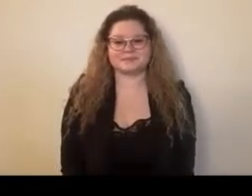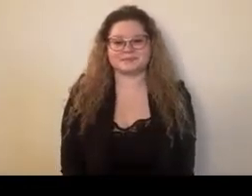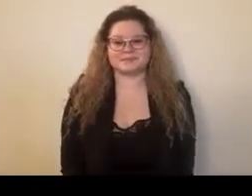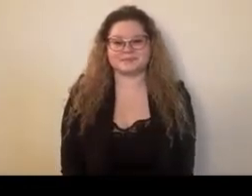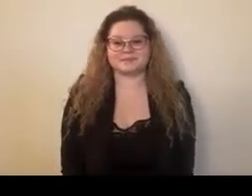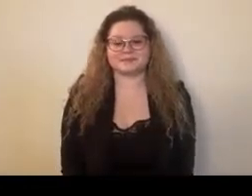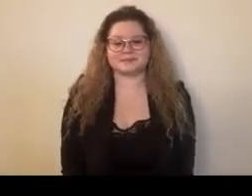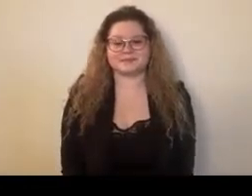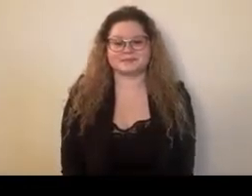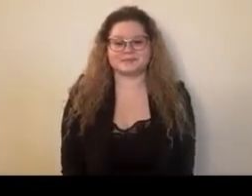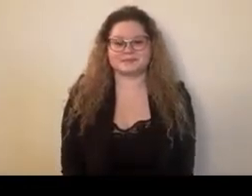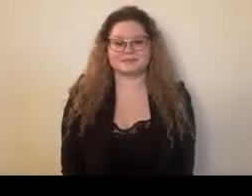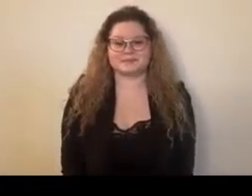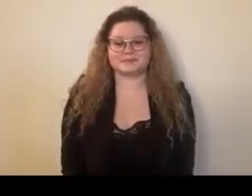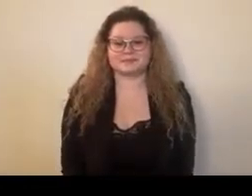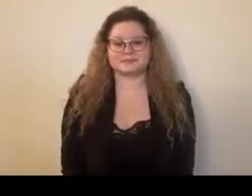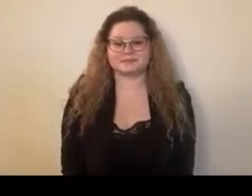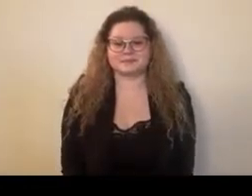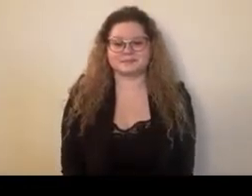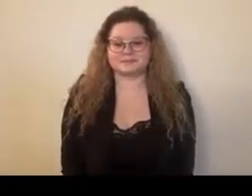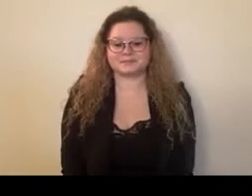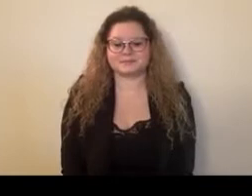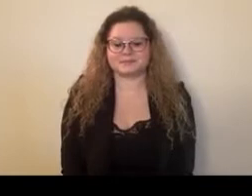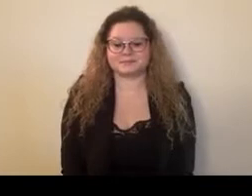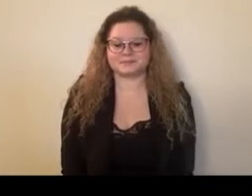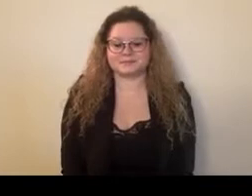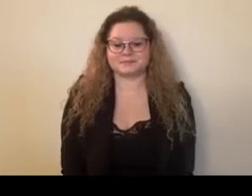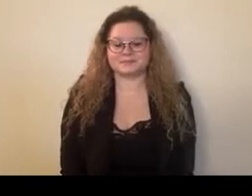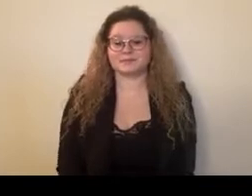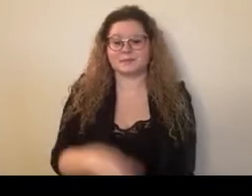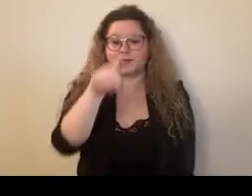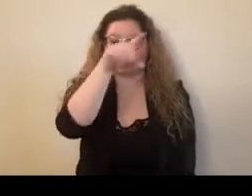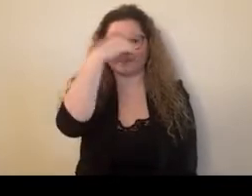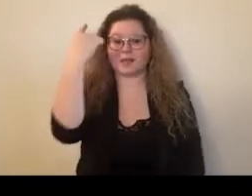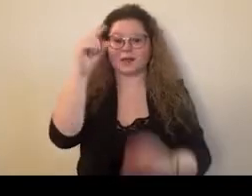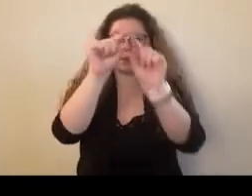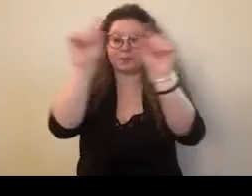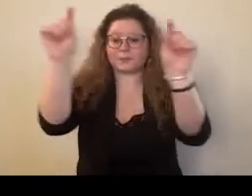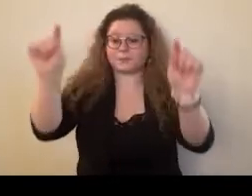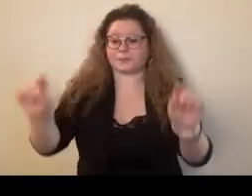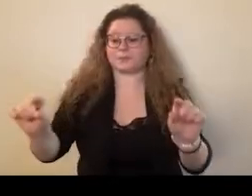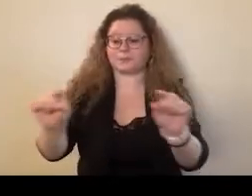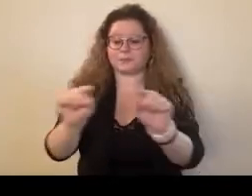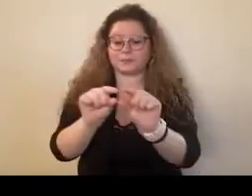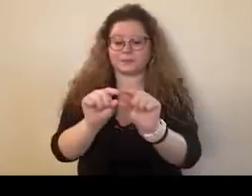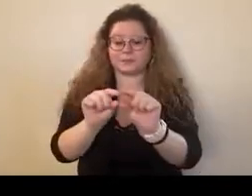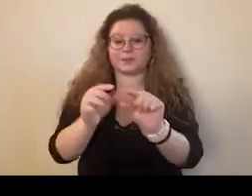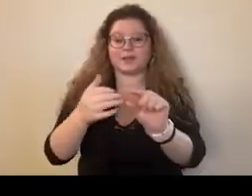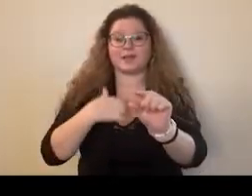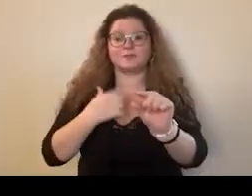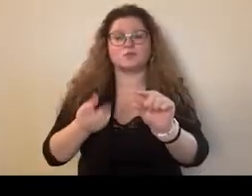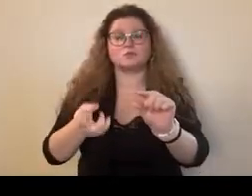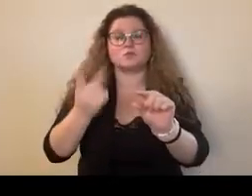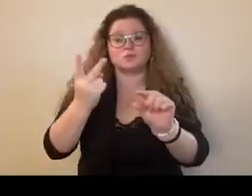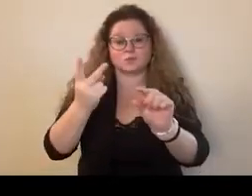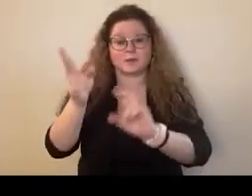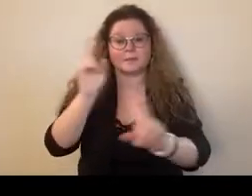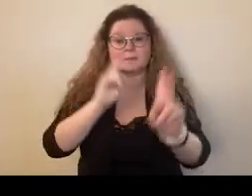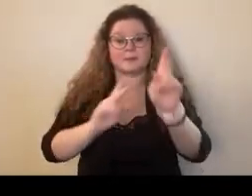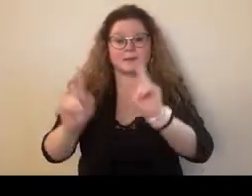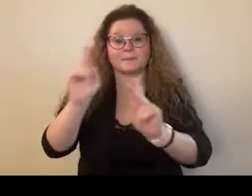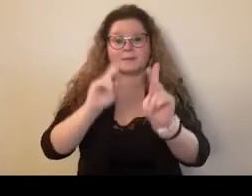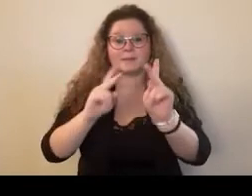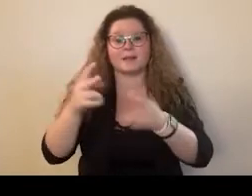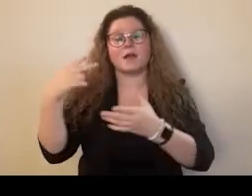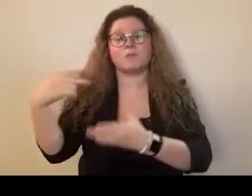A black frame holds a white mat, inside which is a coloured photograph of two people side by